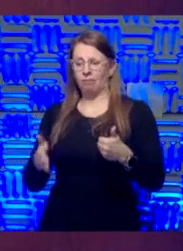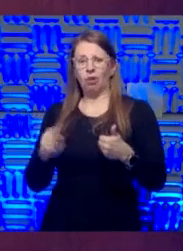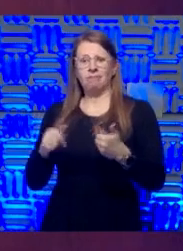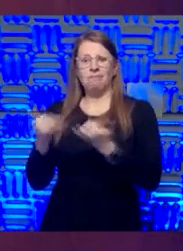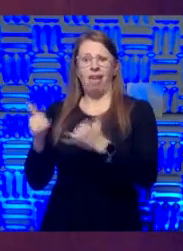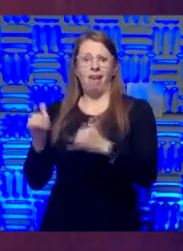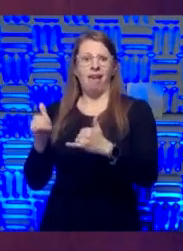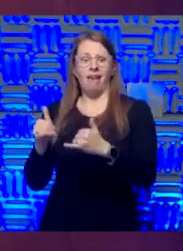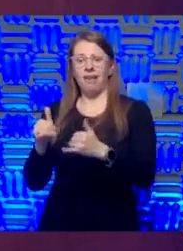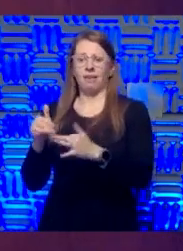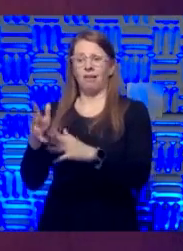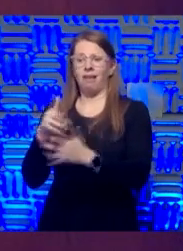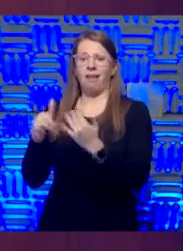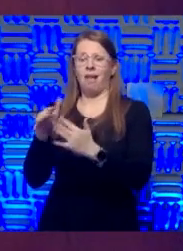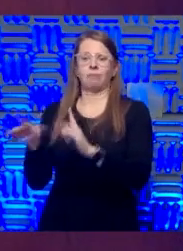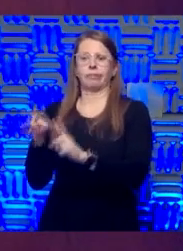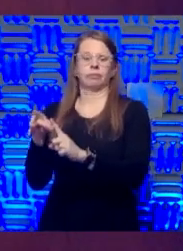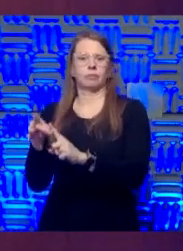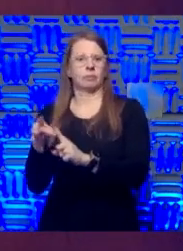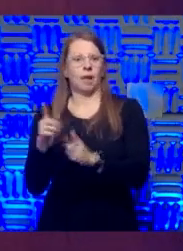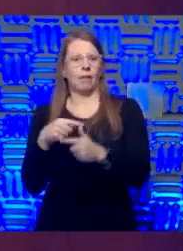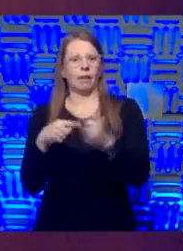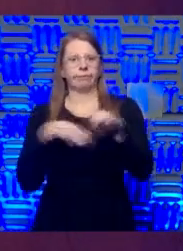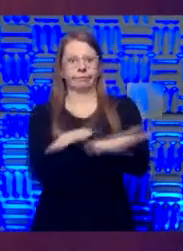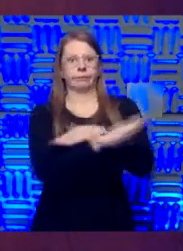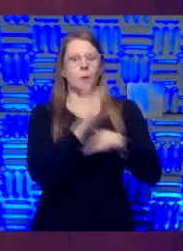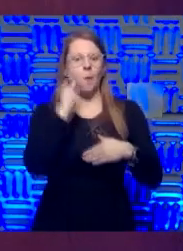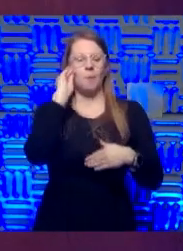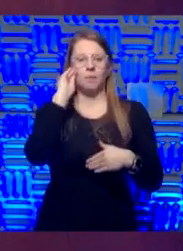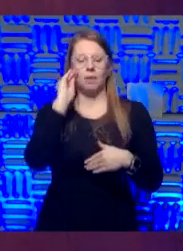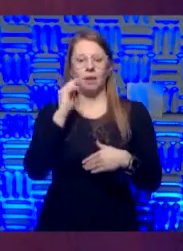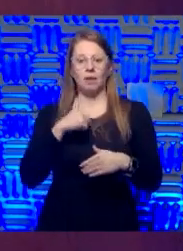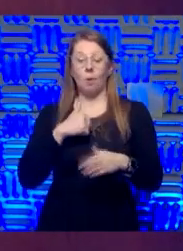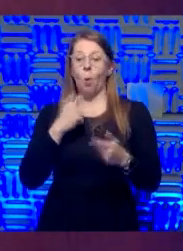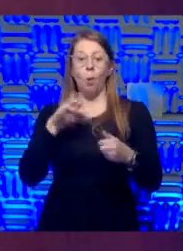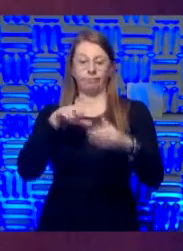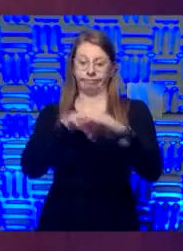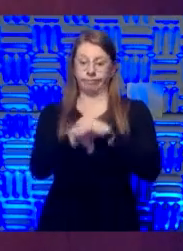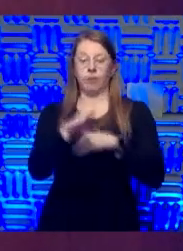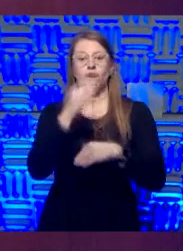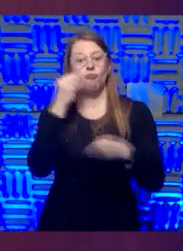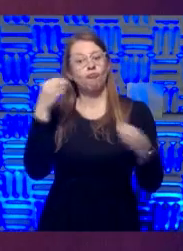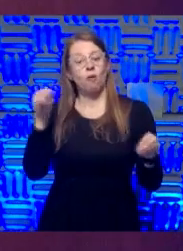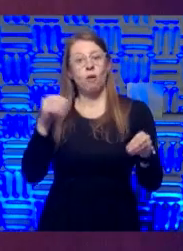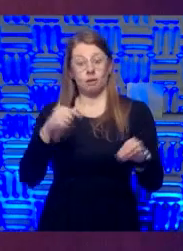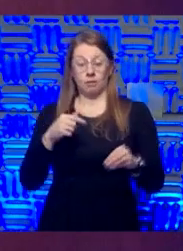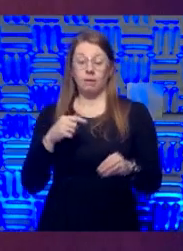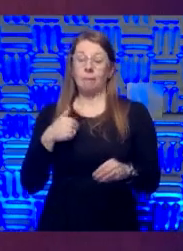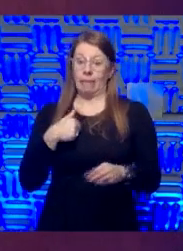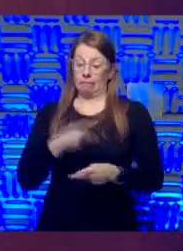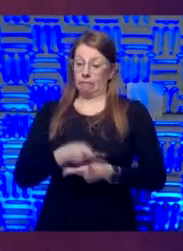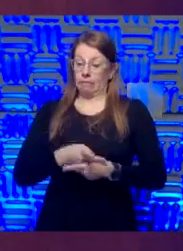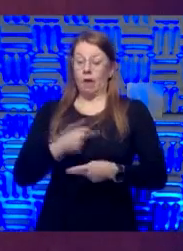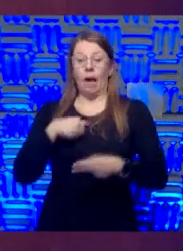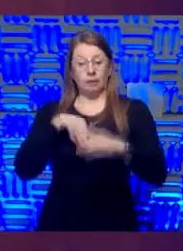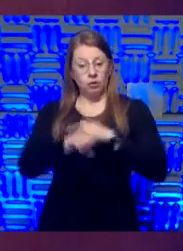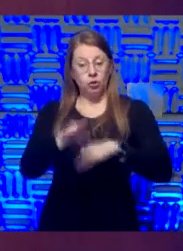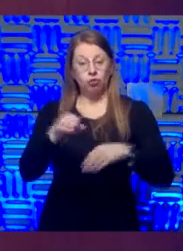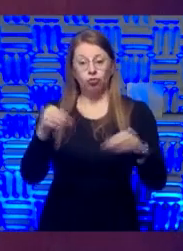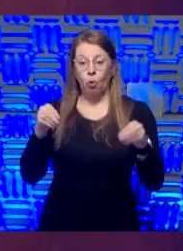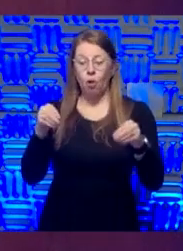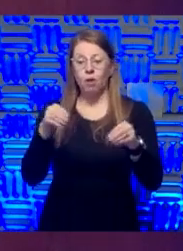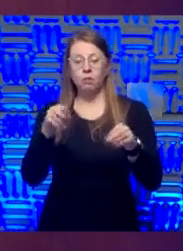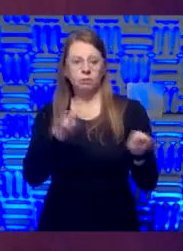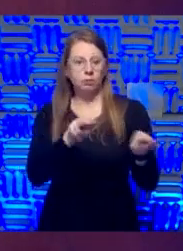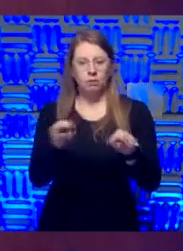parents and come home with something that way. They could go through the grocery store. I watch that when I go to a store. It's hard not to watch